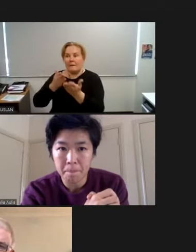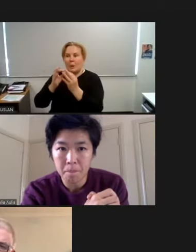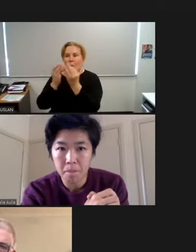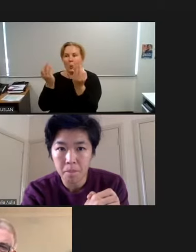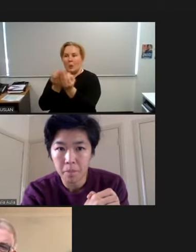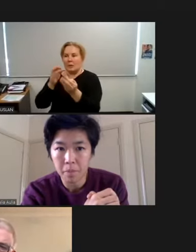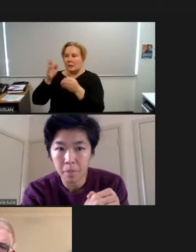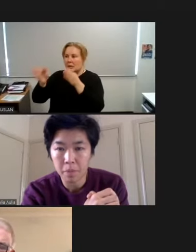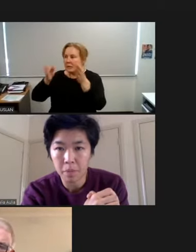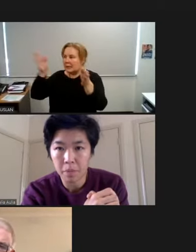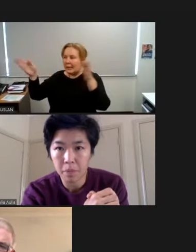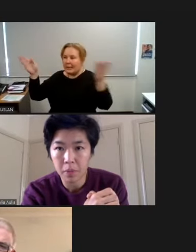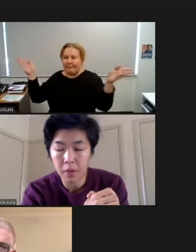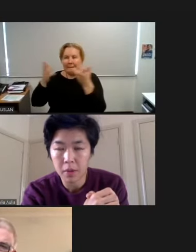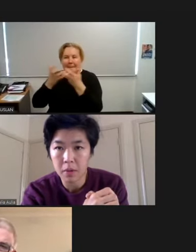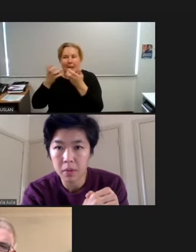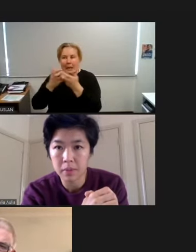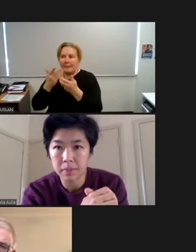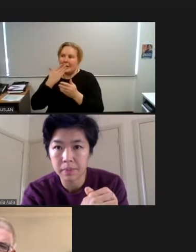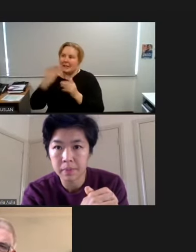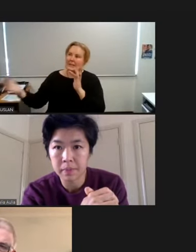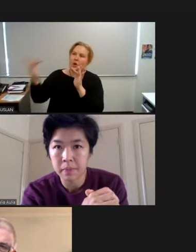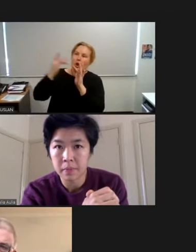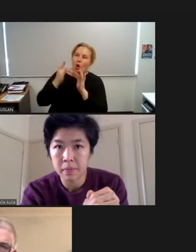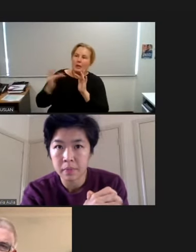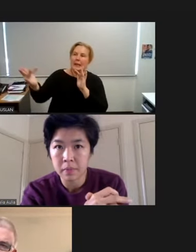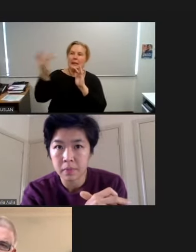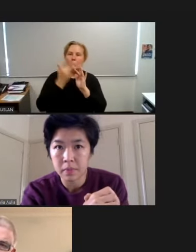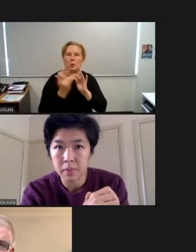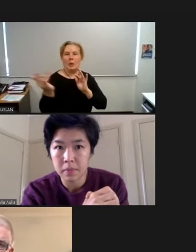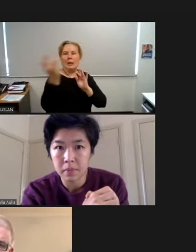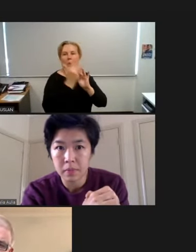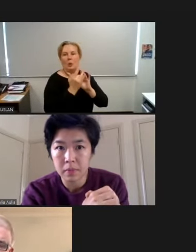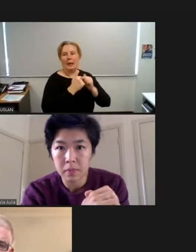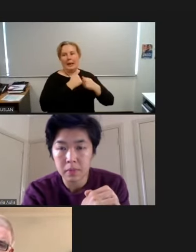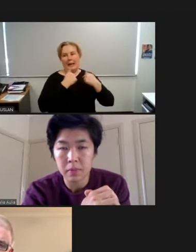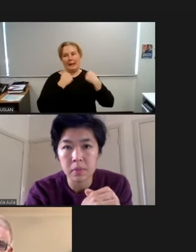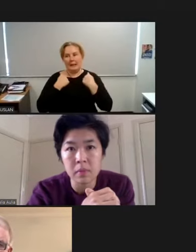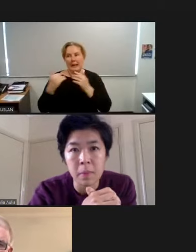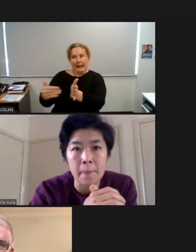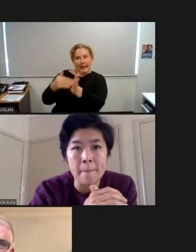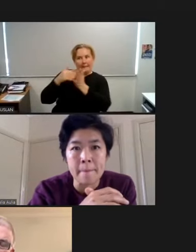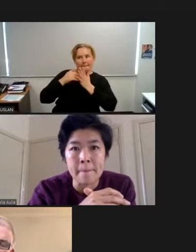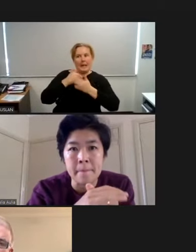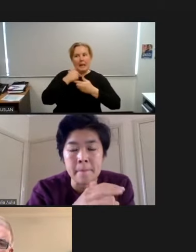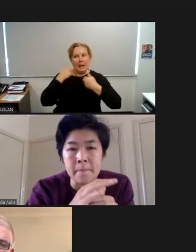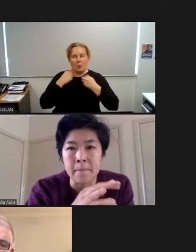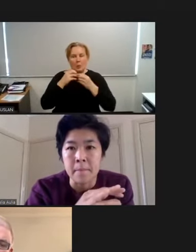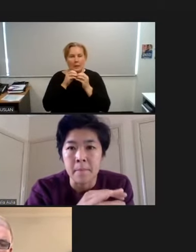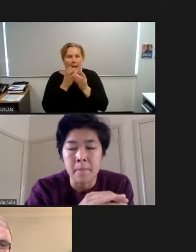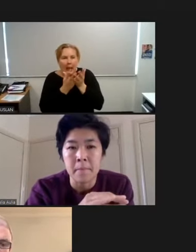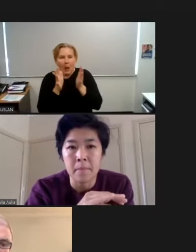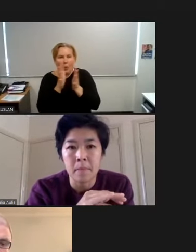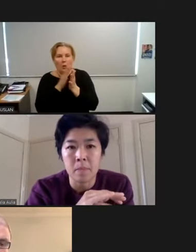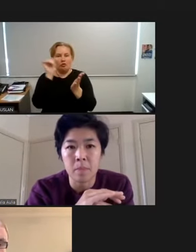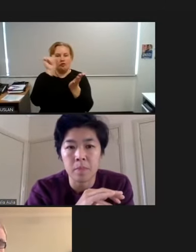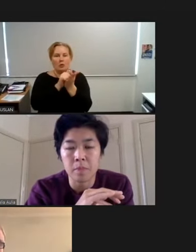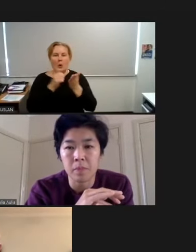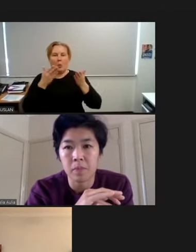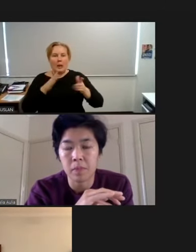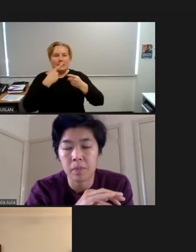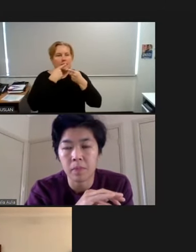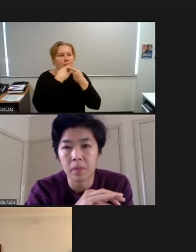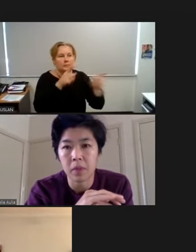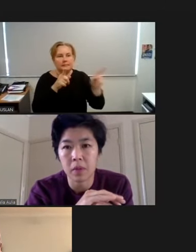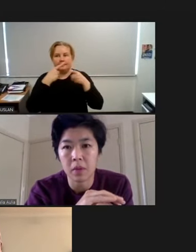kind of give us a little bit of pointers and helping with messaging. We understand at the moment there isn't that much out